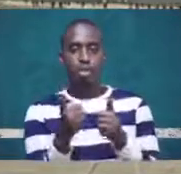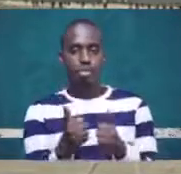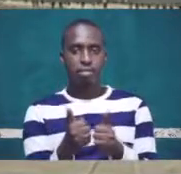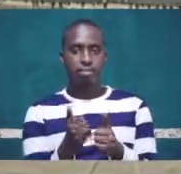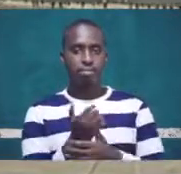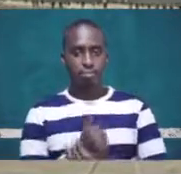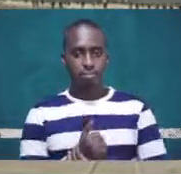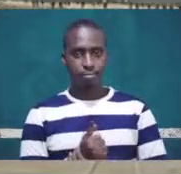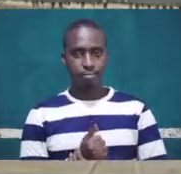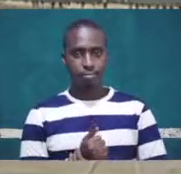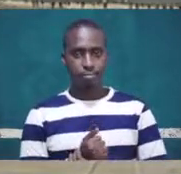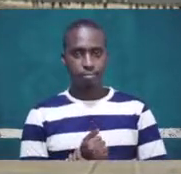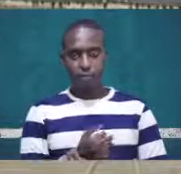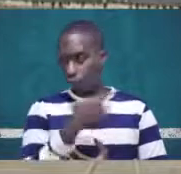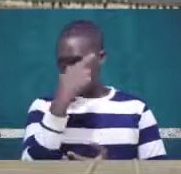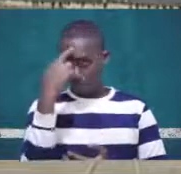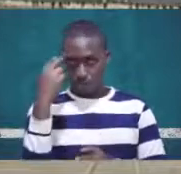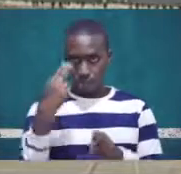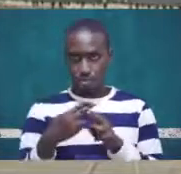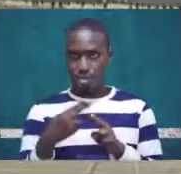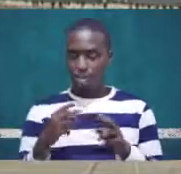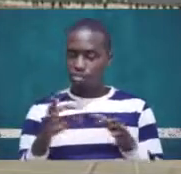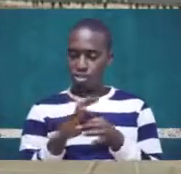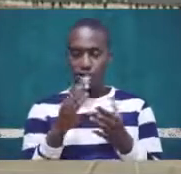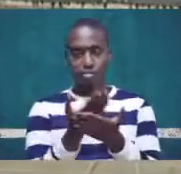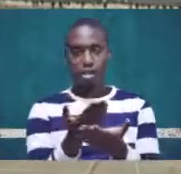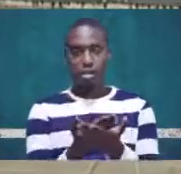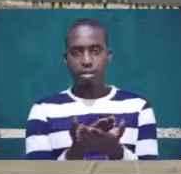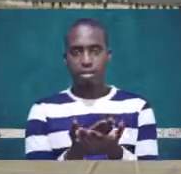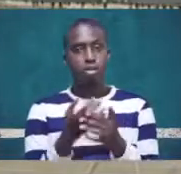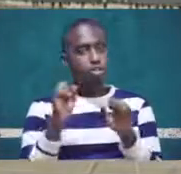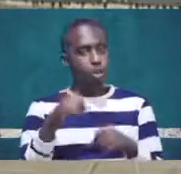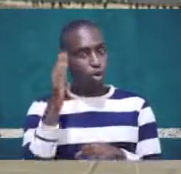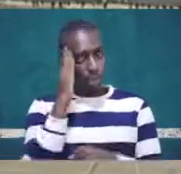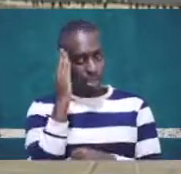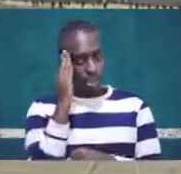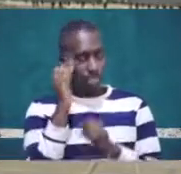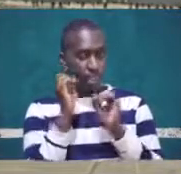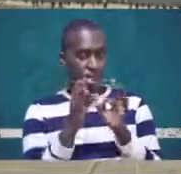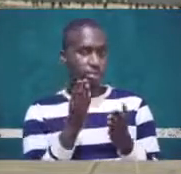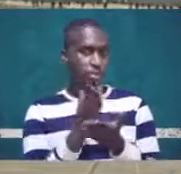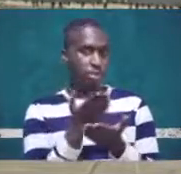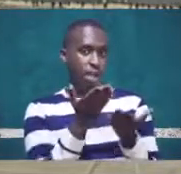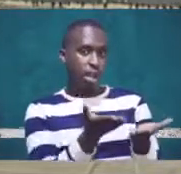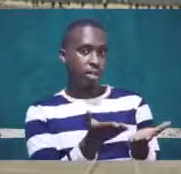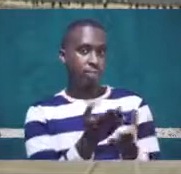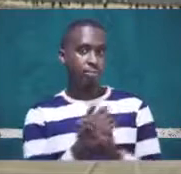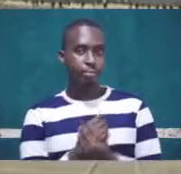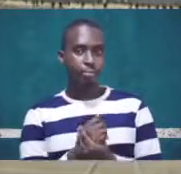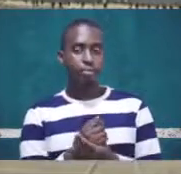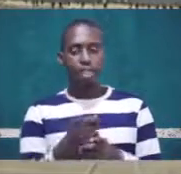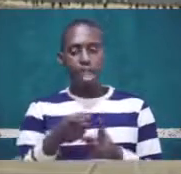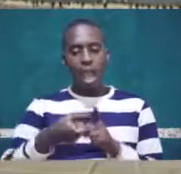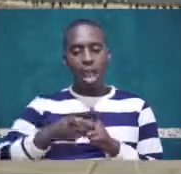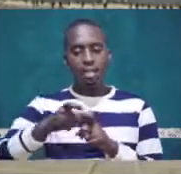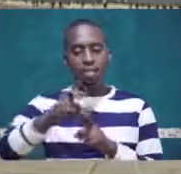well. So that's what we call joint demand. Now you should know, if there is an